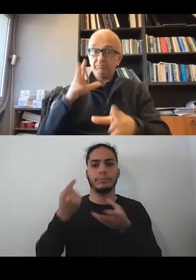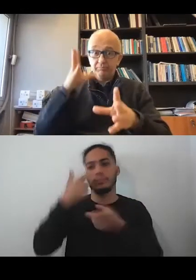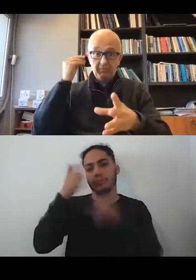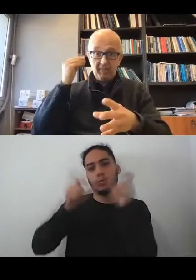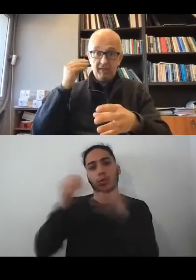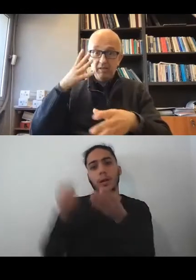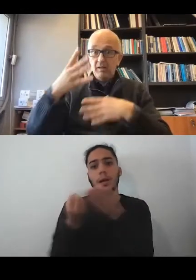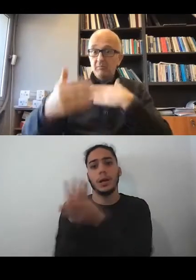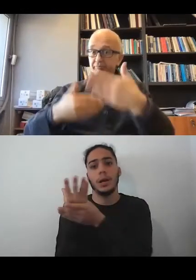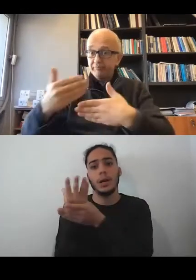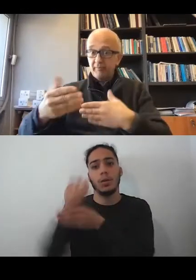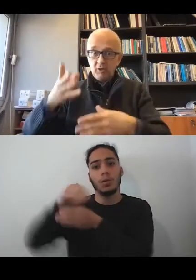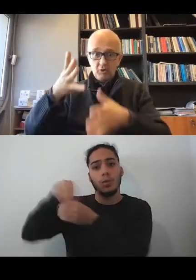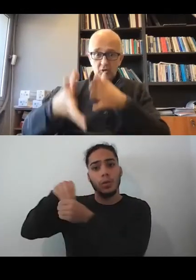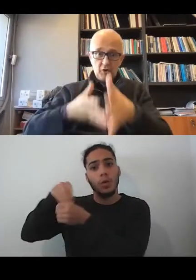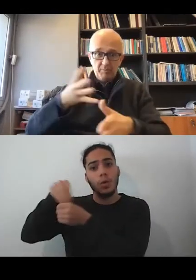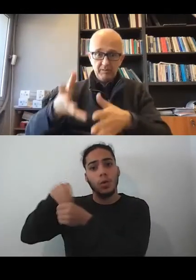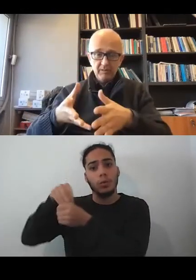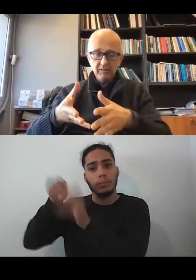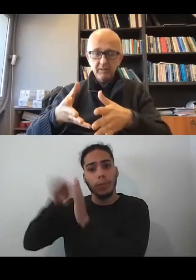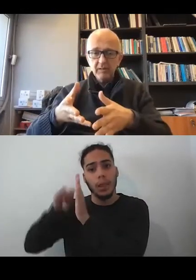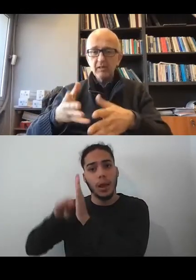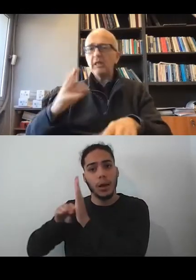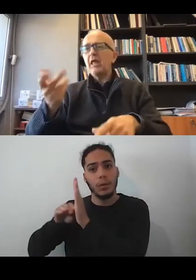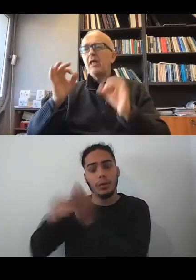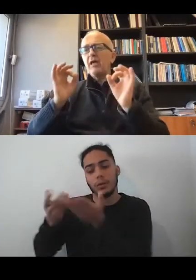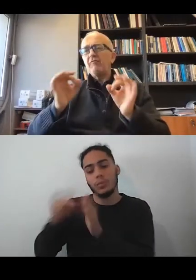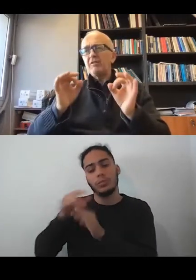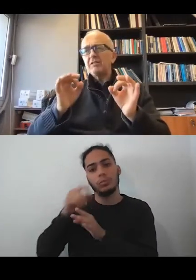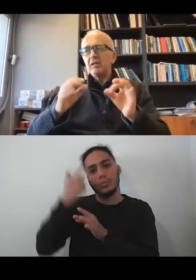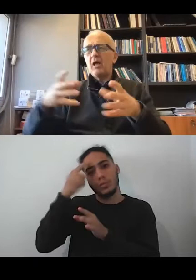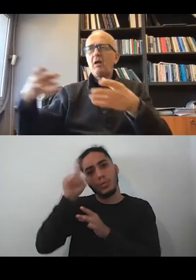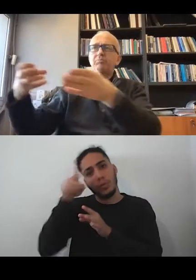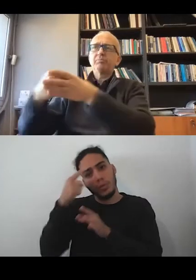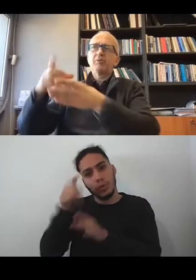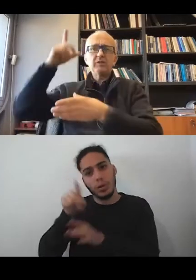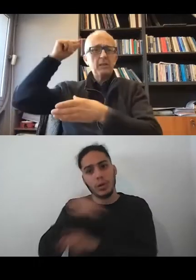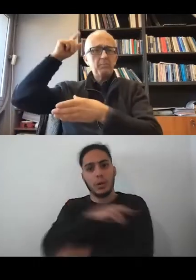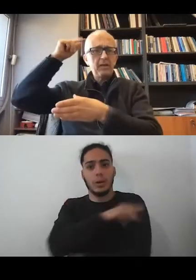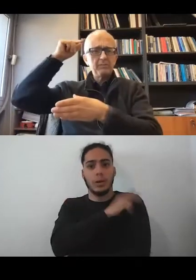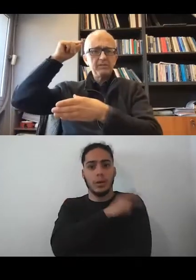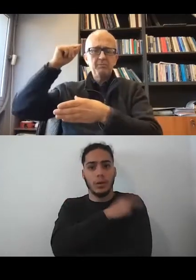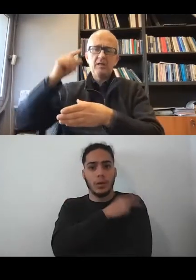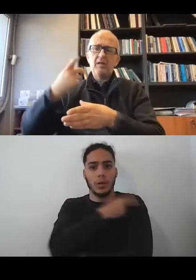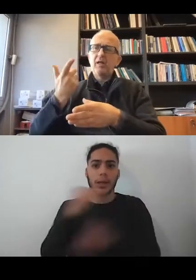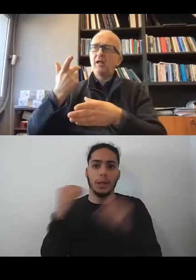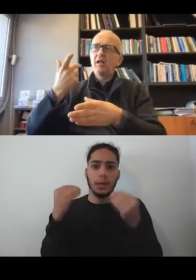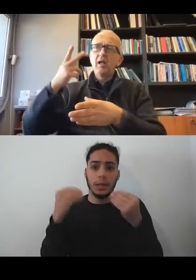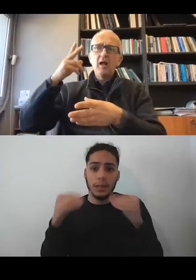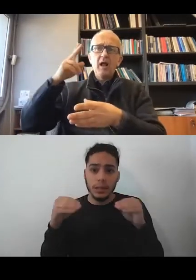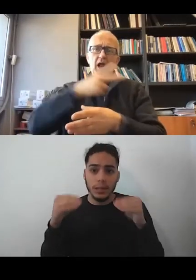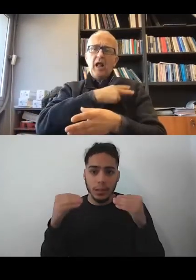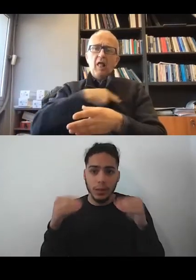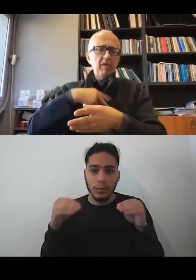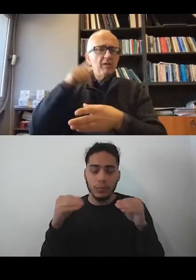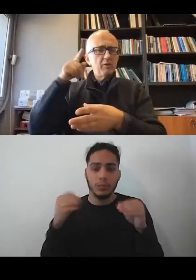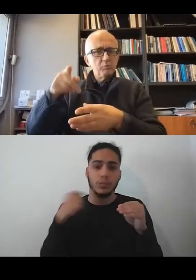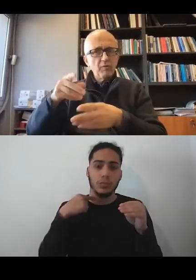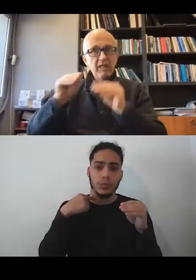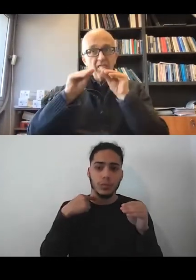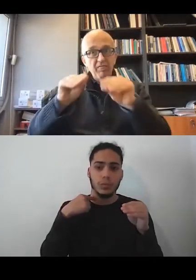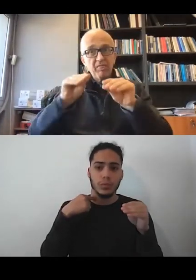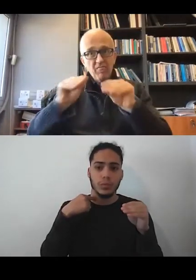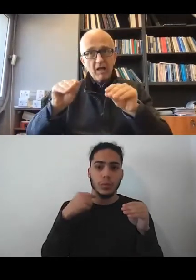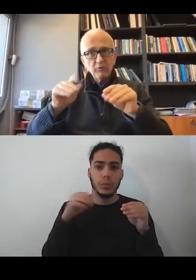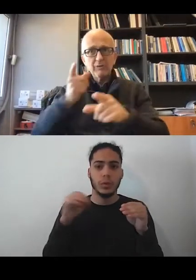university professors who teach the sign language courses in special education departments, or